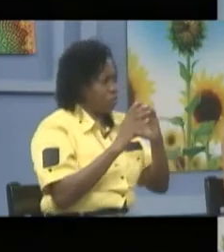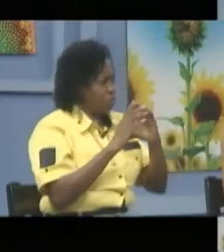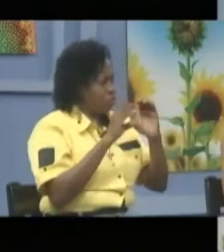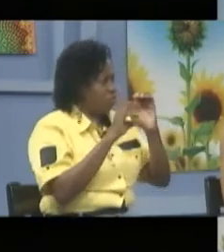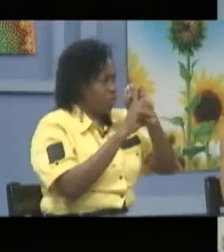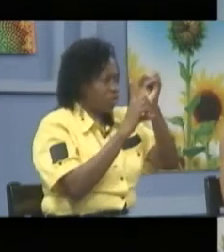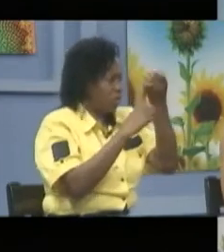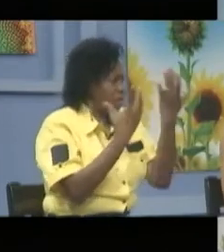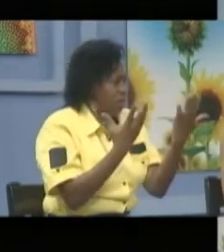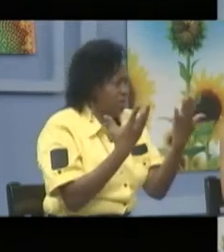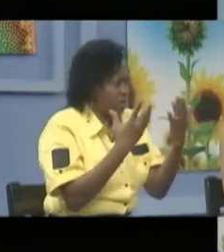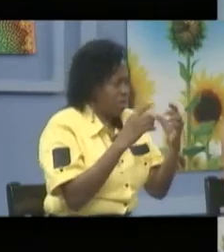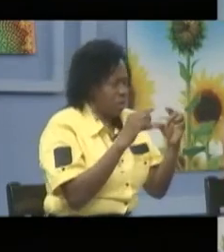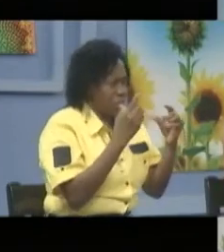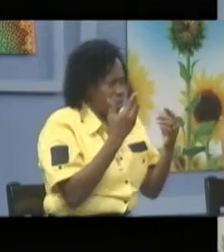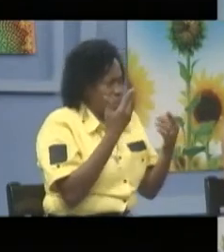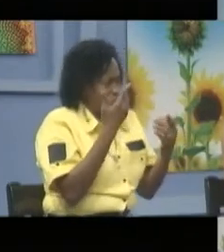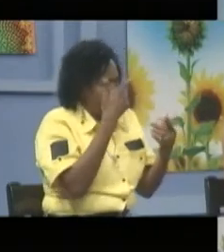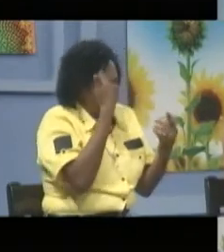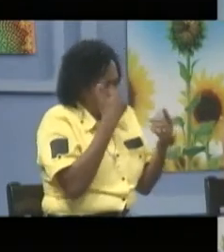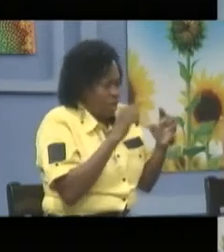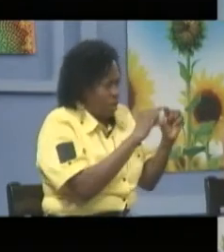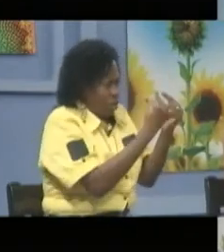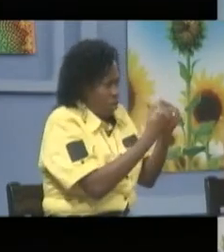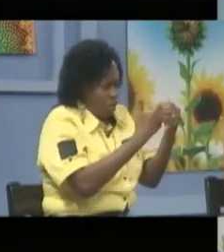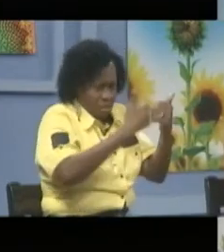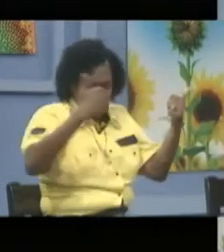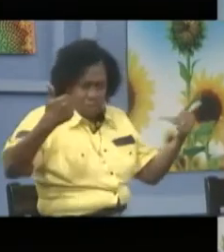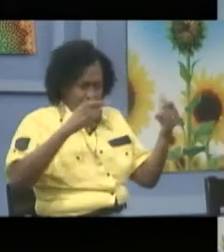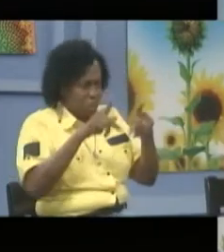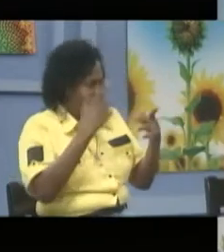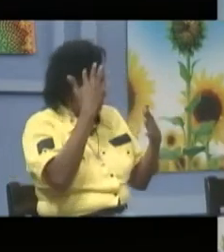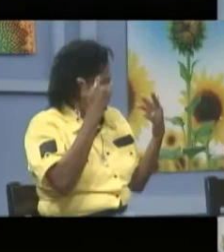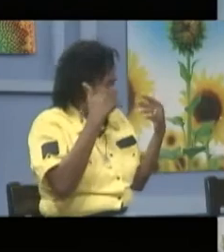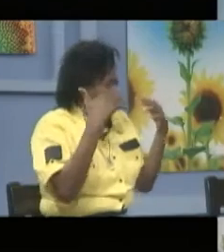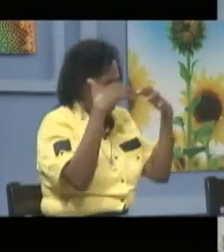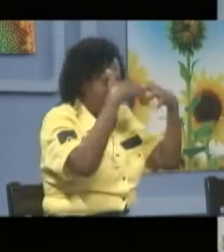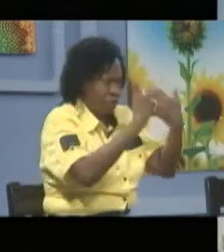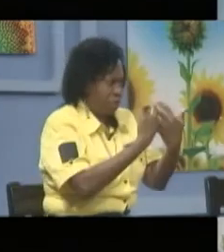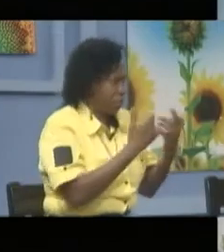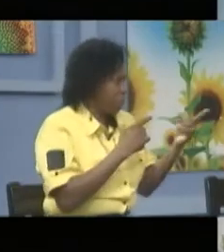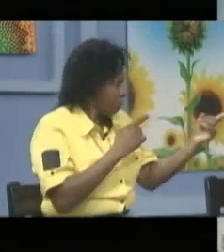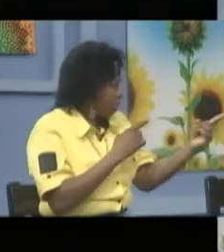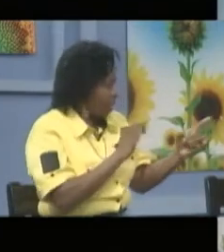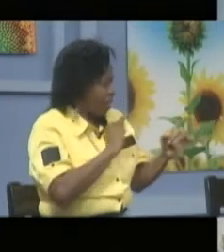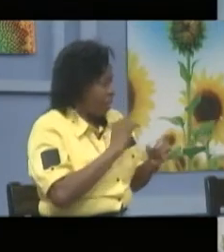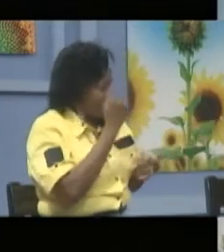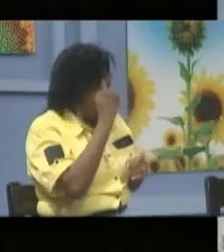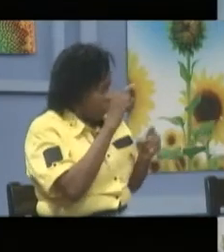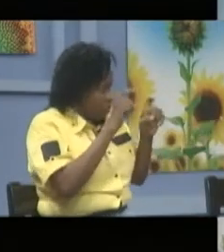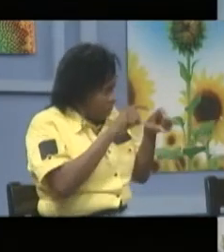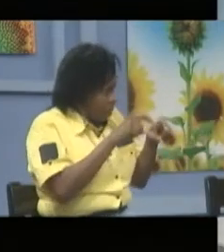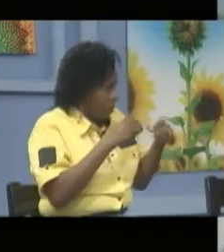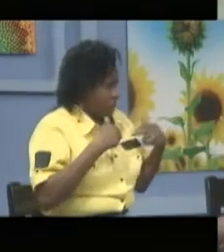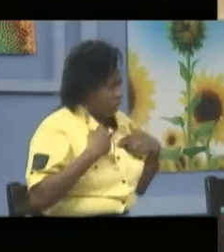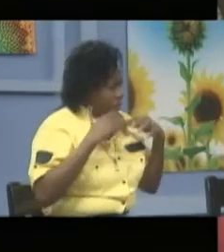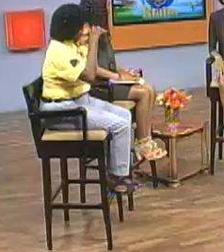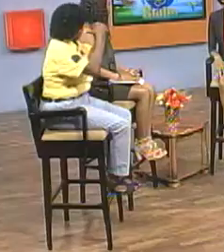group that is segregated from everybody? Why do you think we need to have them integrated? I think we need to have them integrated because,